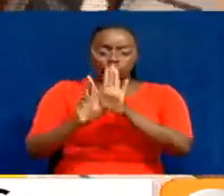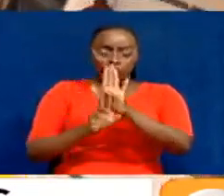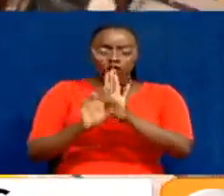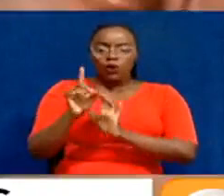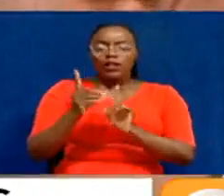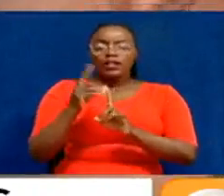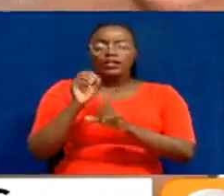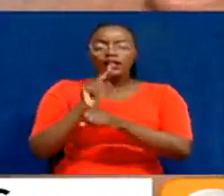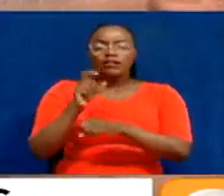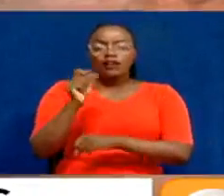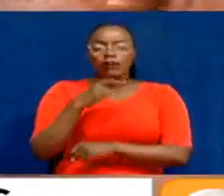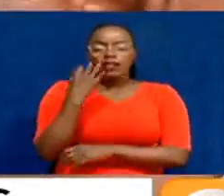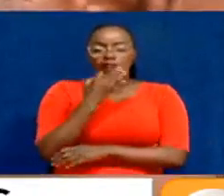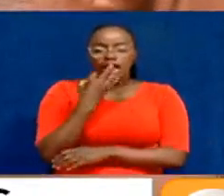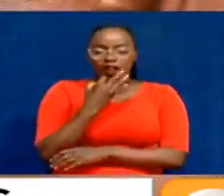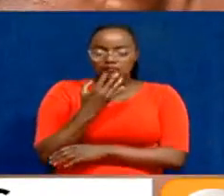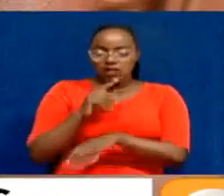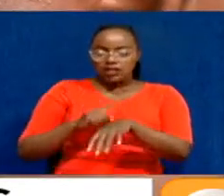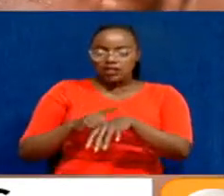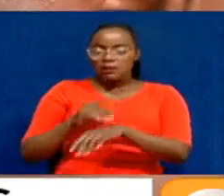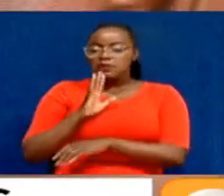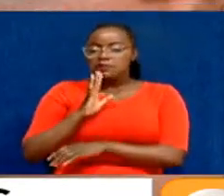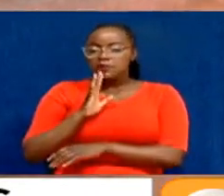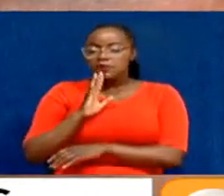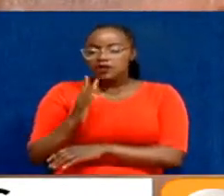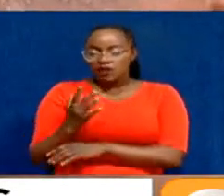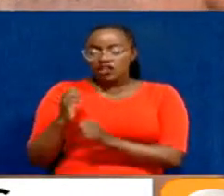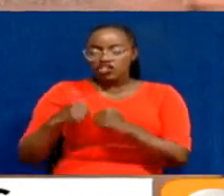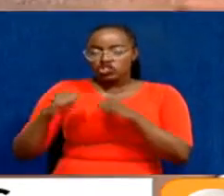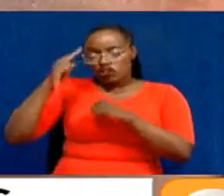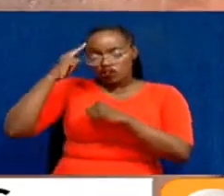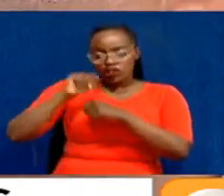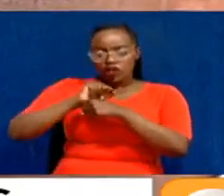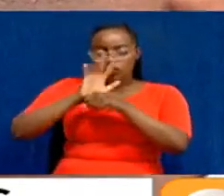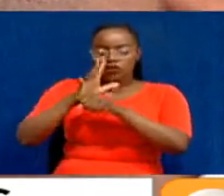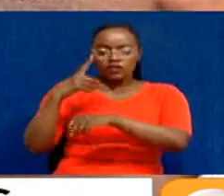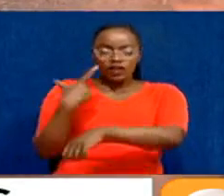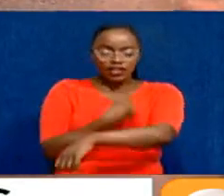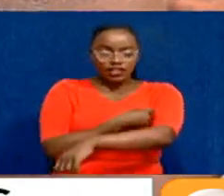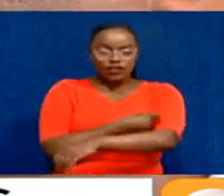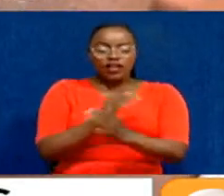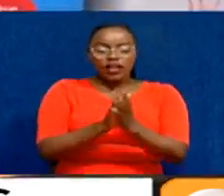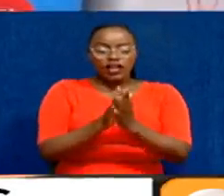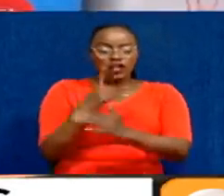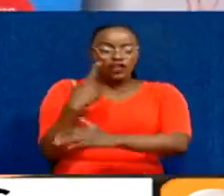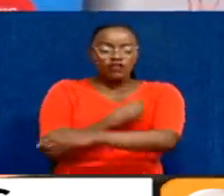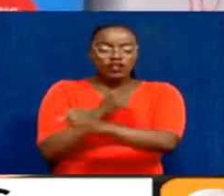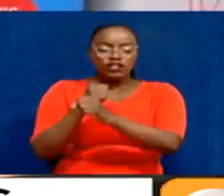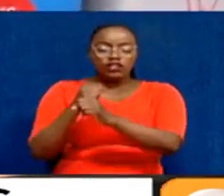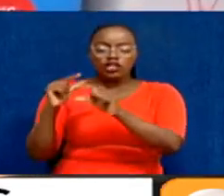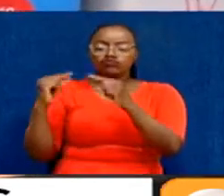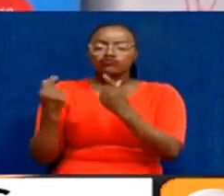on 11th March. While speaking to Citizen TV, Dr. Wele Sahwale, the chair of the COVID-19 Vaccine and Vaccination Task